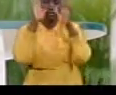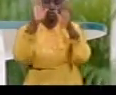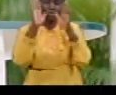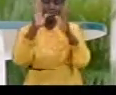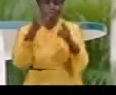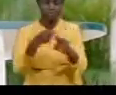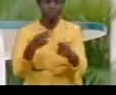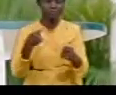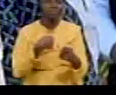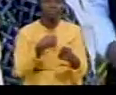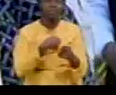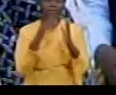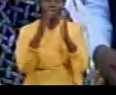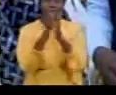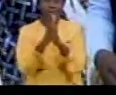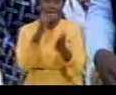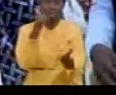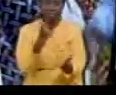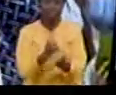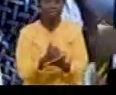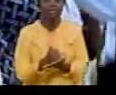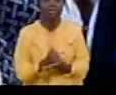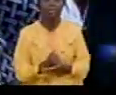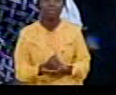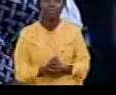we pray.